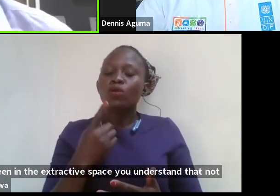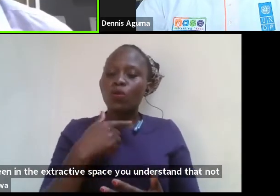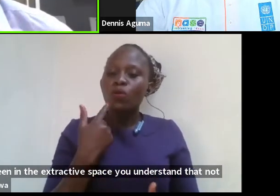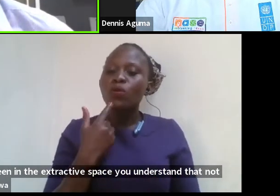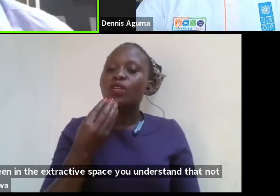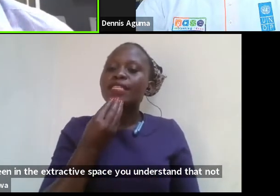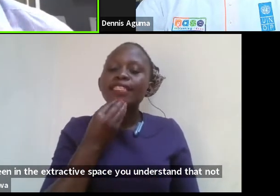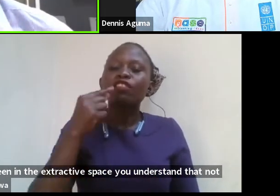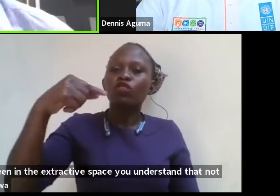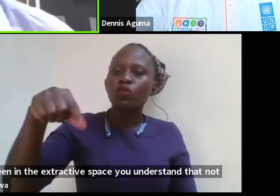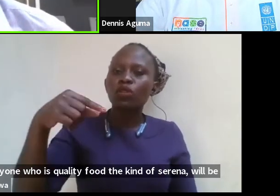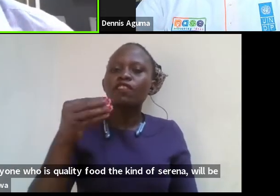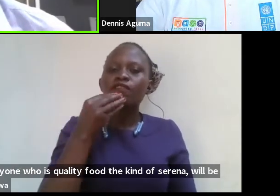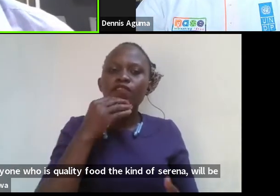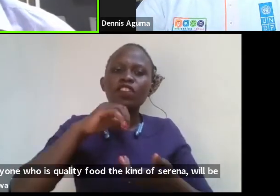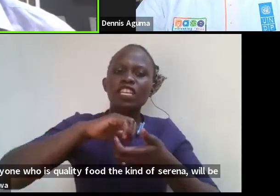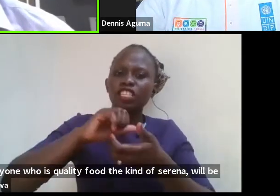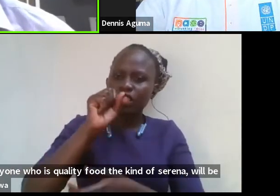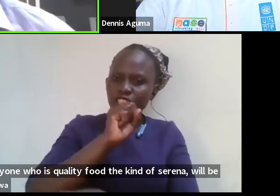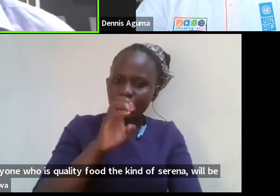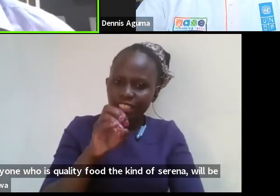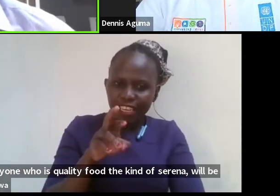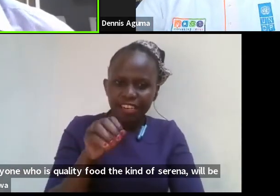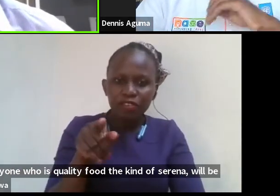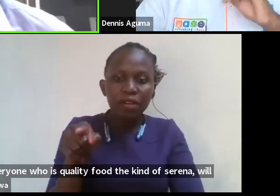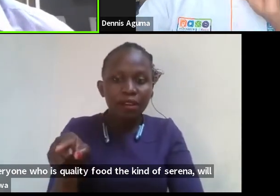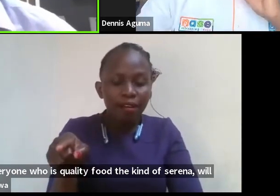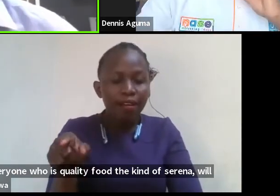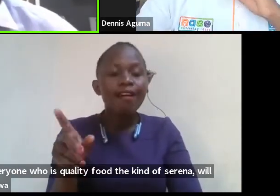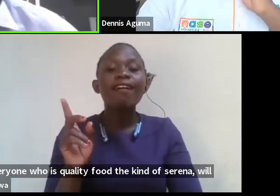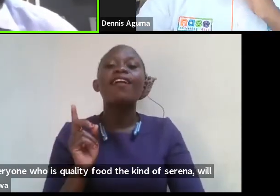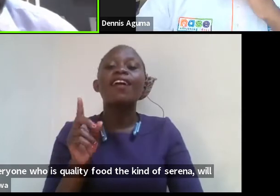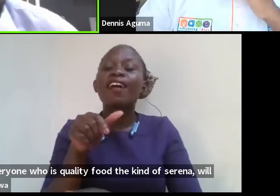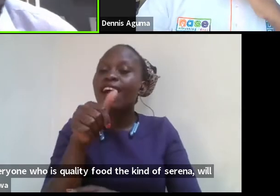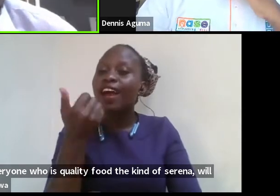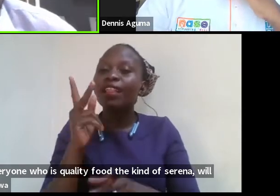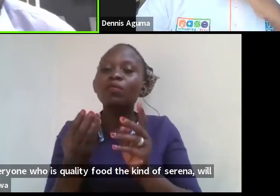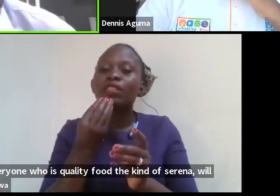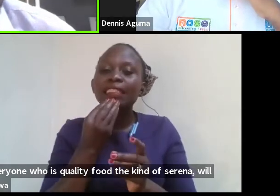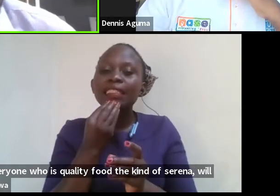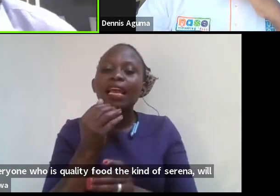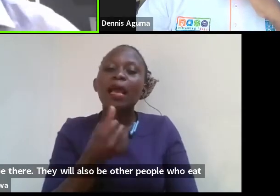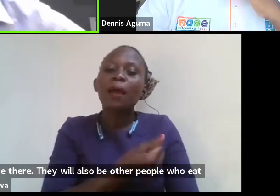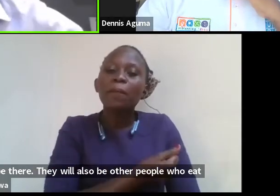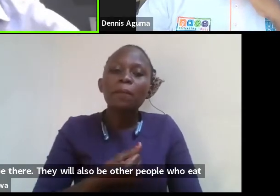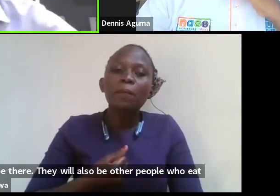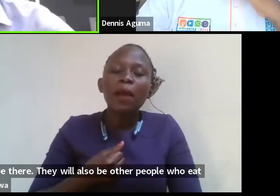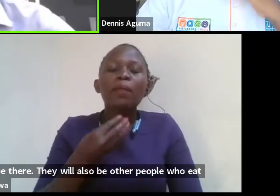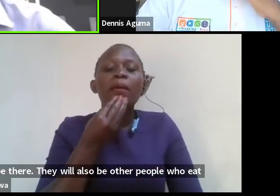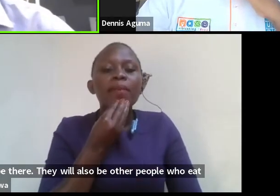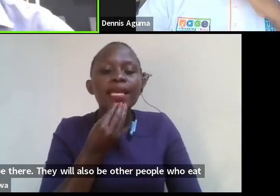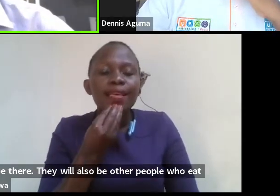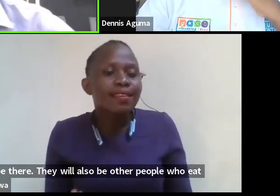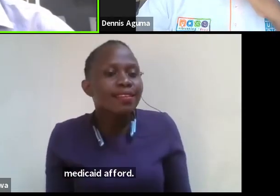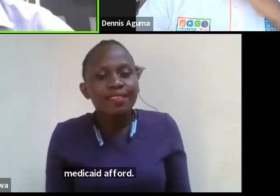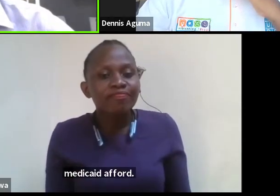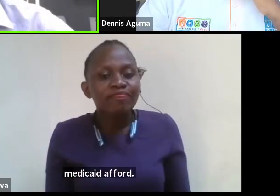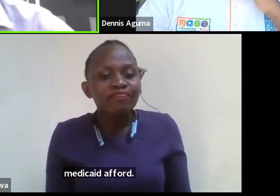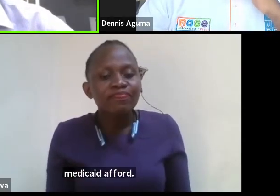kind of Serena, will be there. There will also be other people who eat Mama Mary kind of food. So are you ready to provide